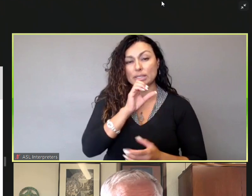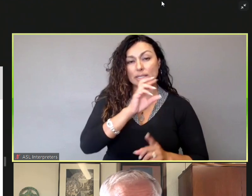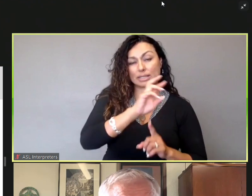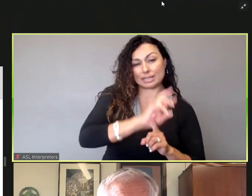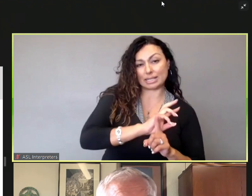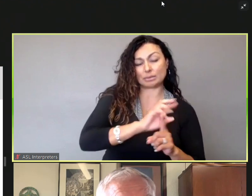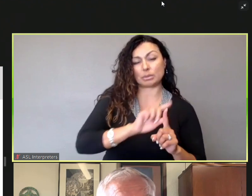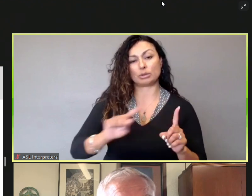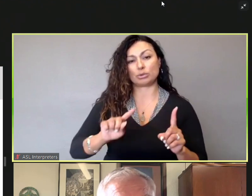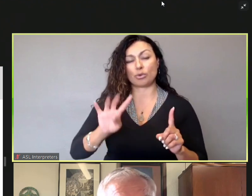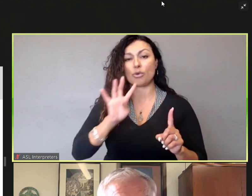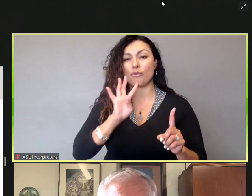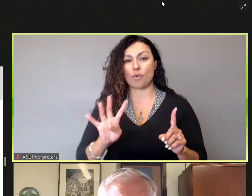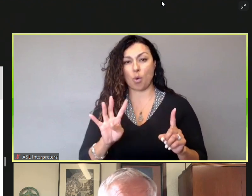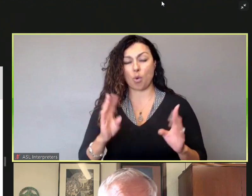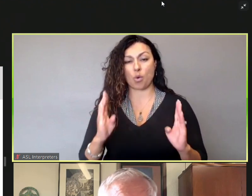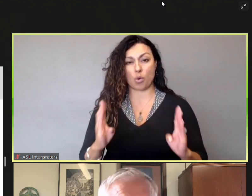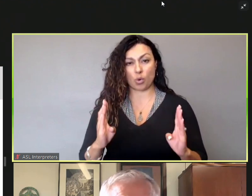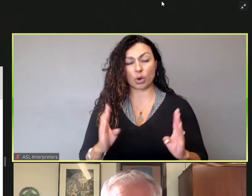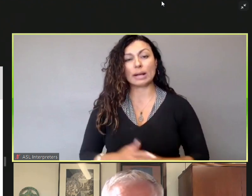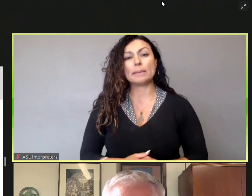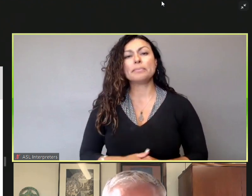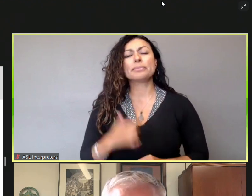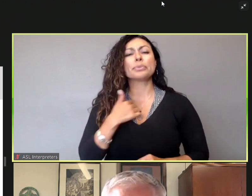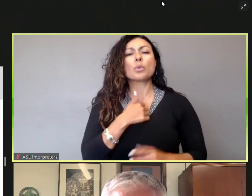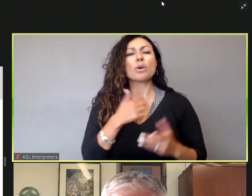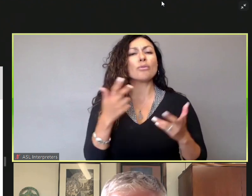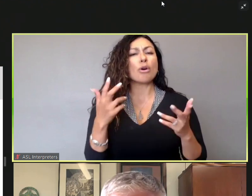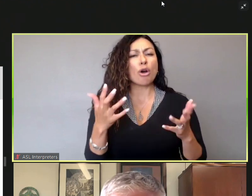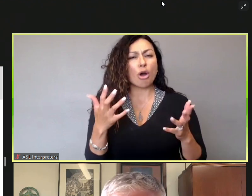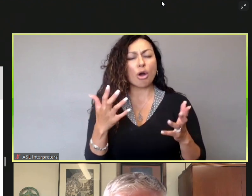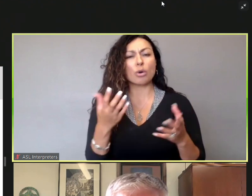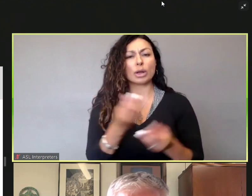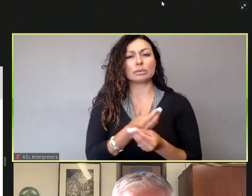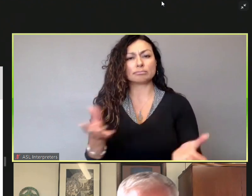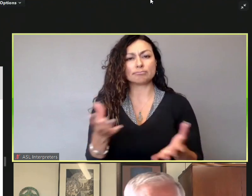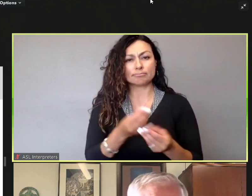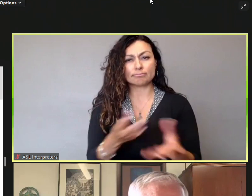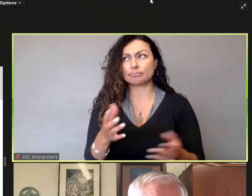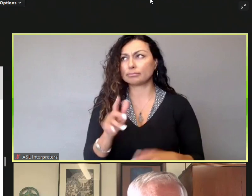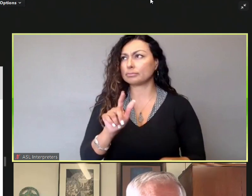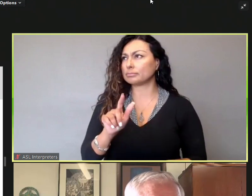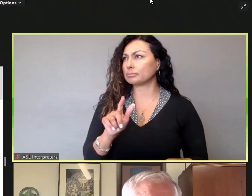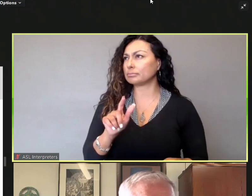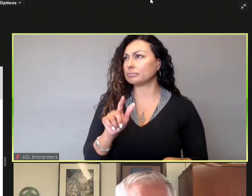4 years old. We've already administered